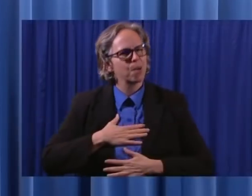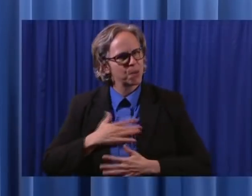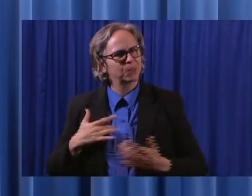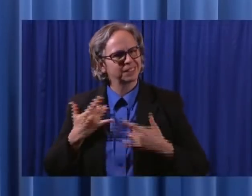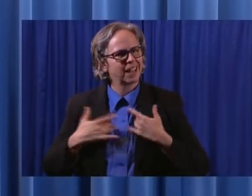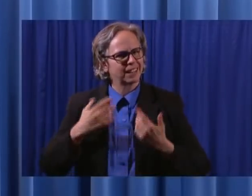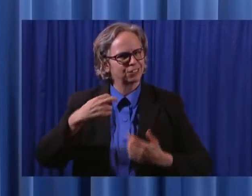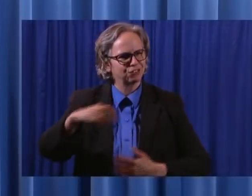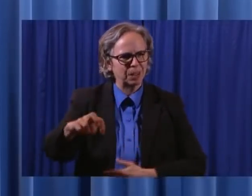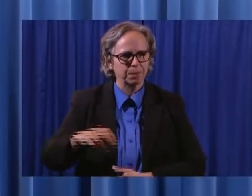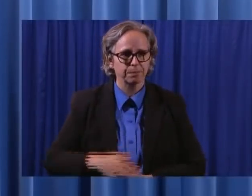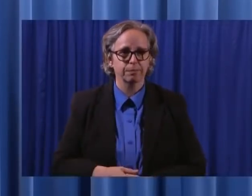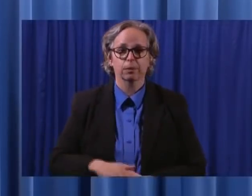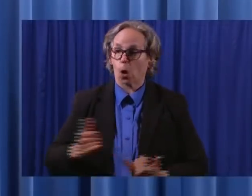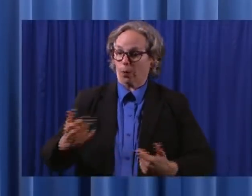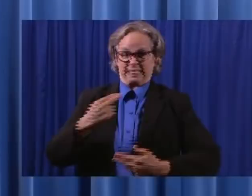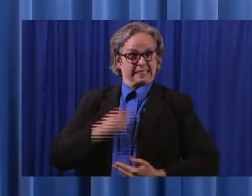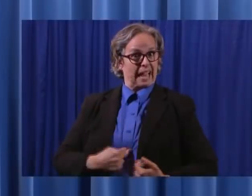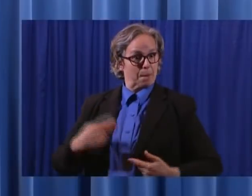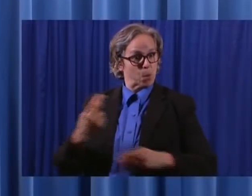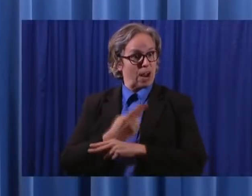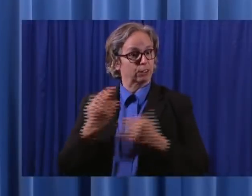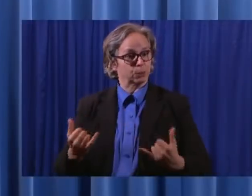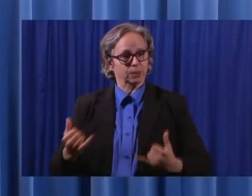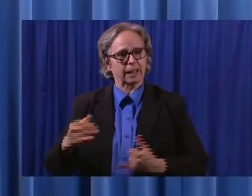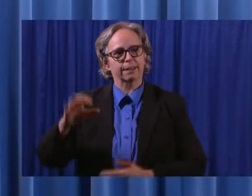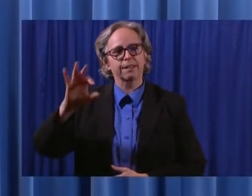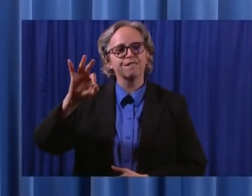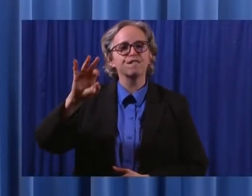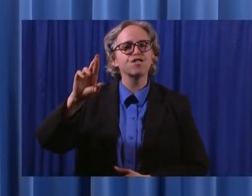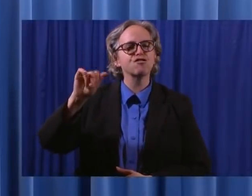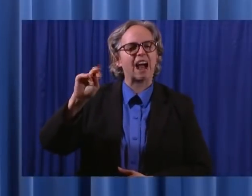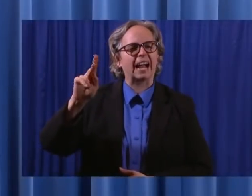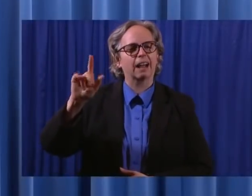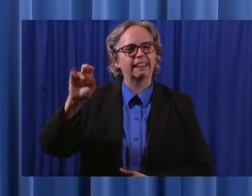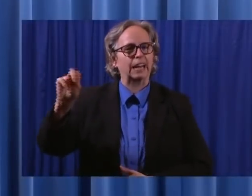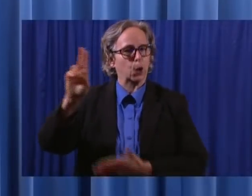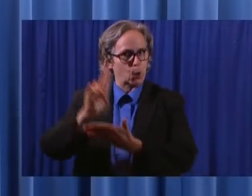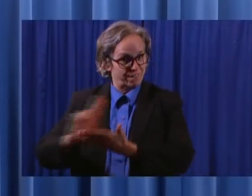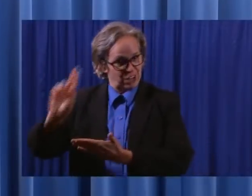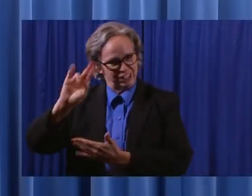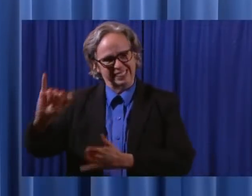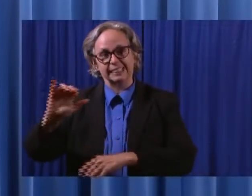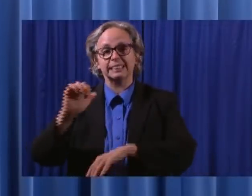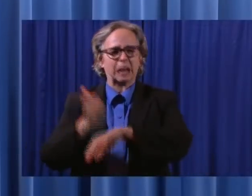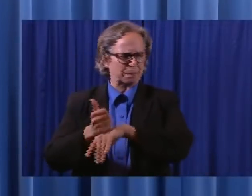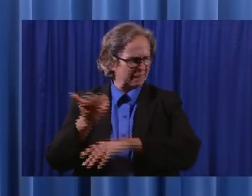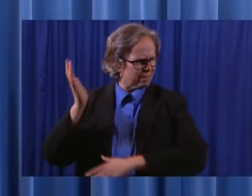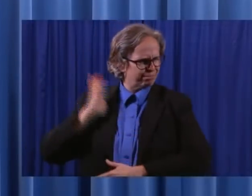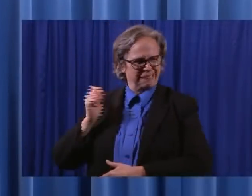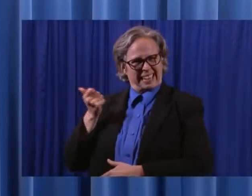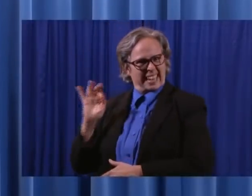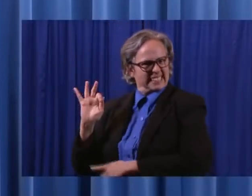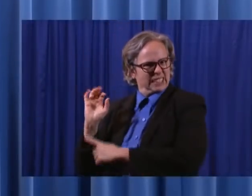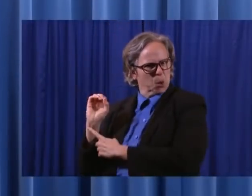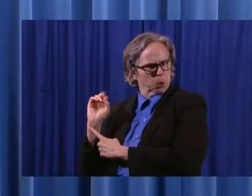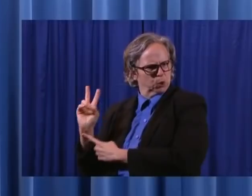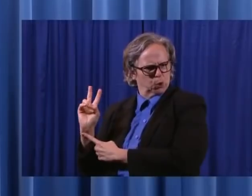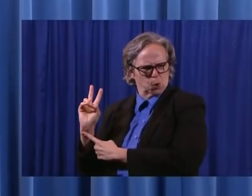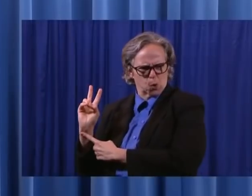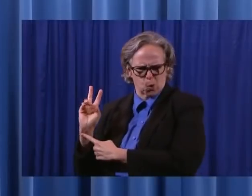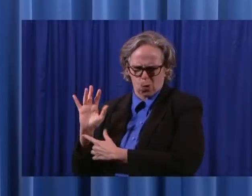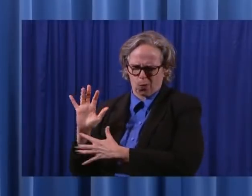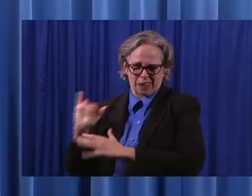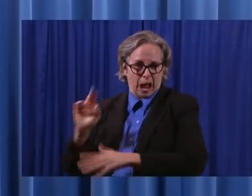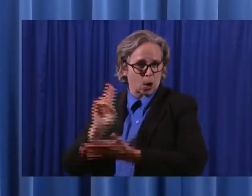Today I'm wearing a tie from Franklin University. Since 1902, Franklin University in Columbus has been an innovator in